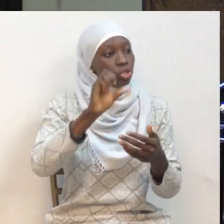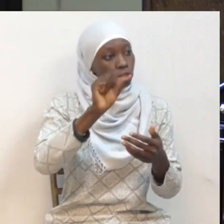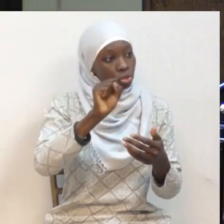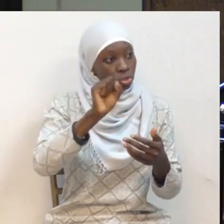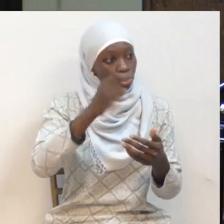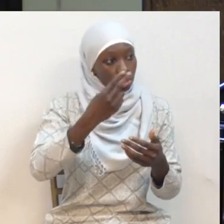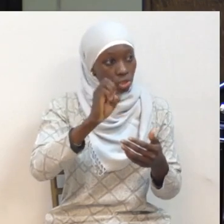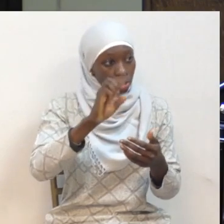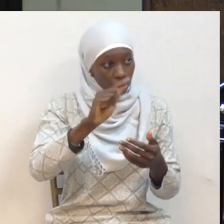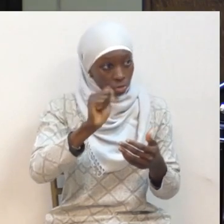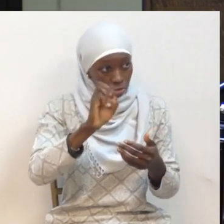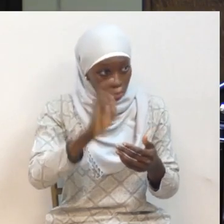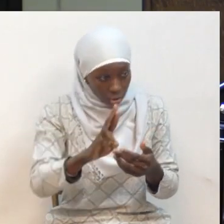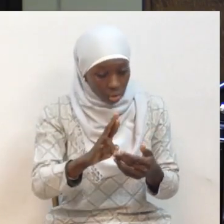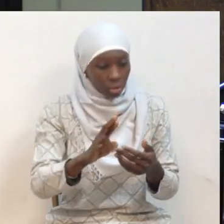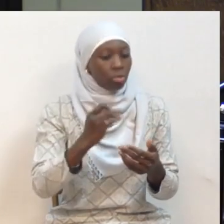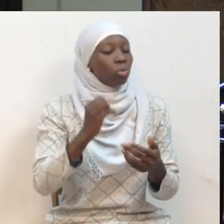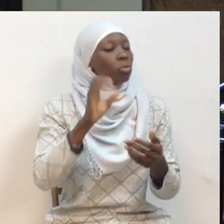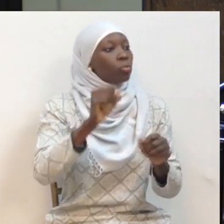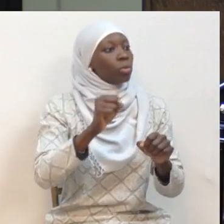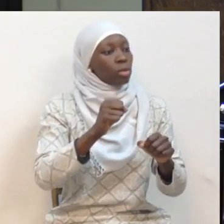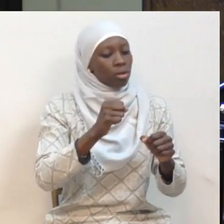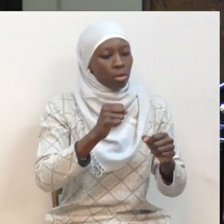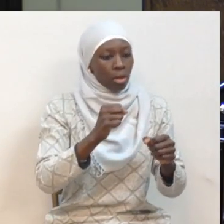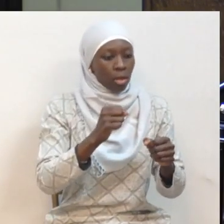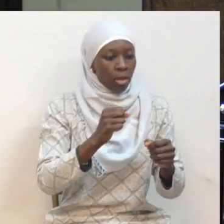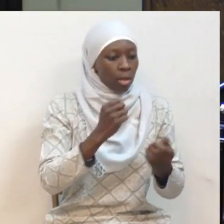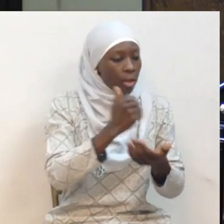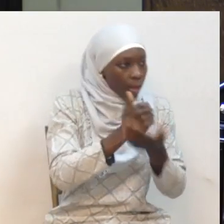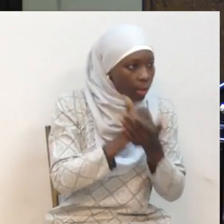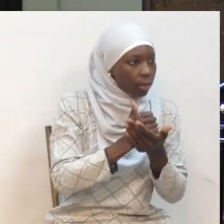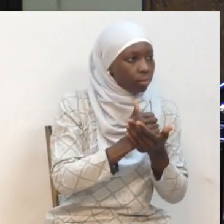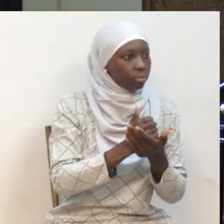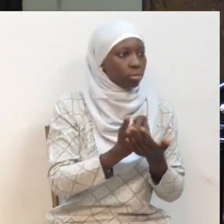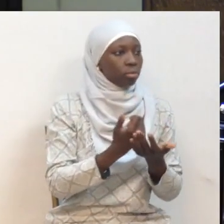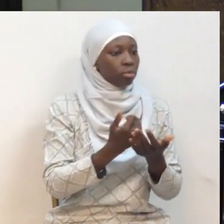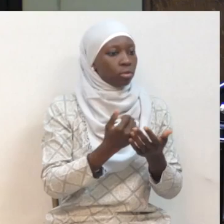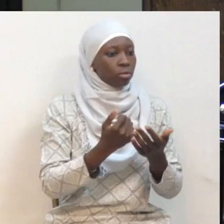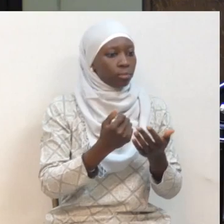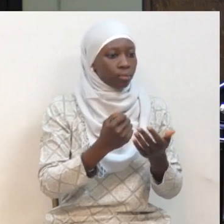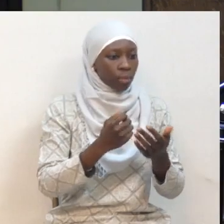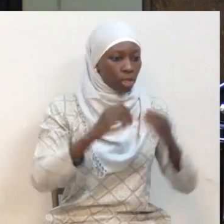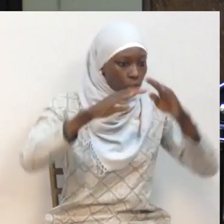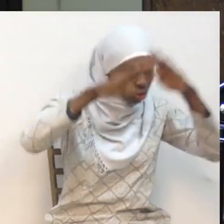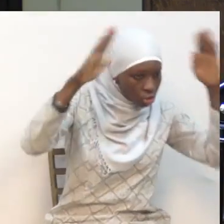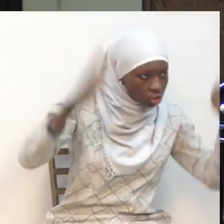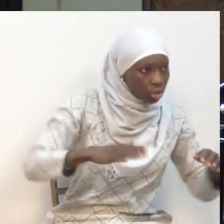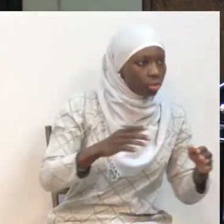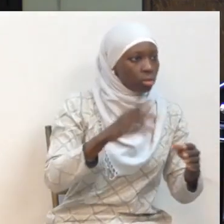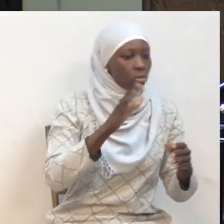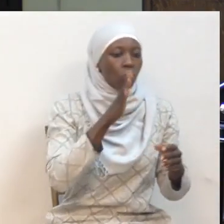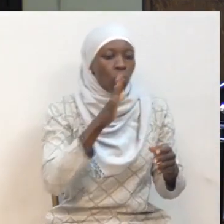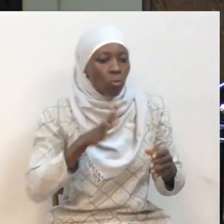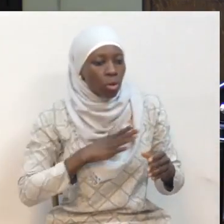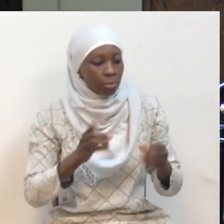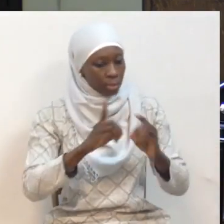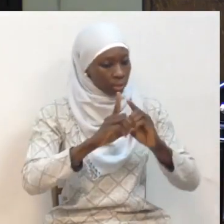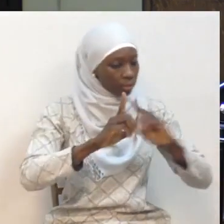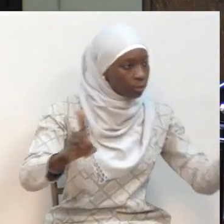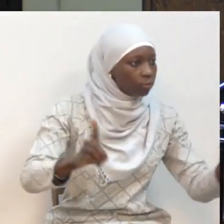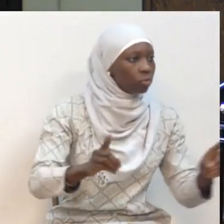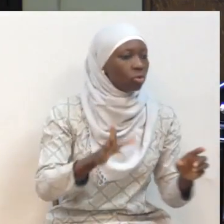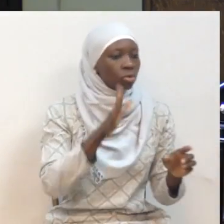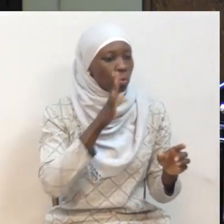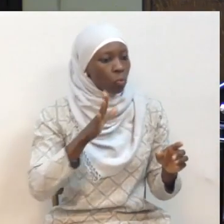widows, they lost their husband to death, people whose income went below poverty line